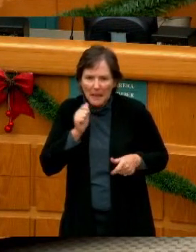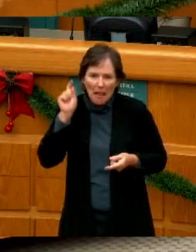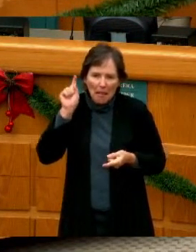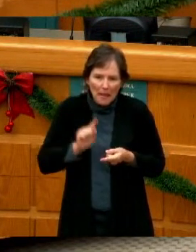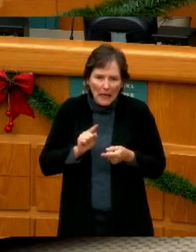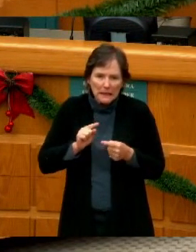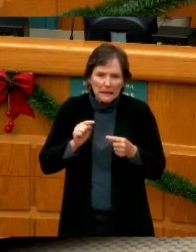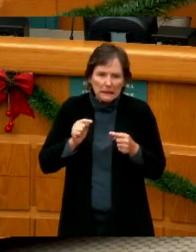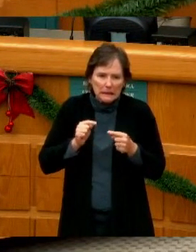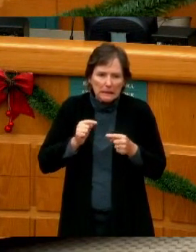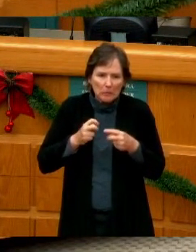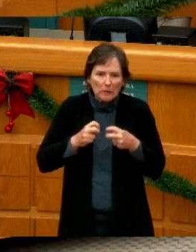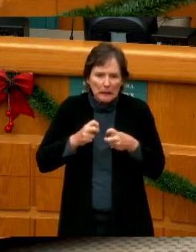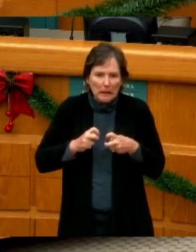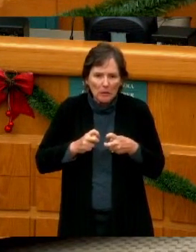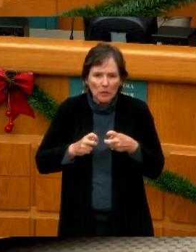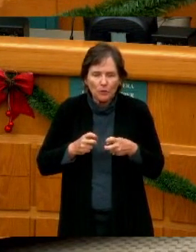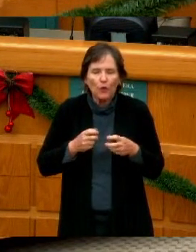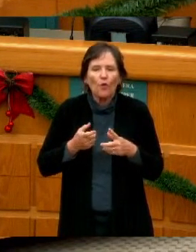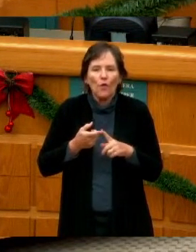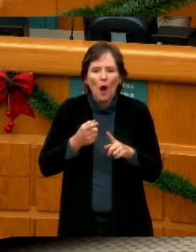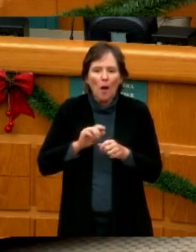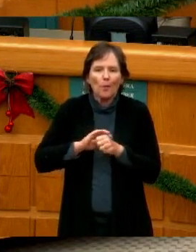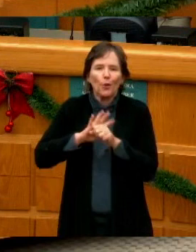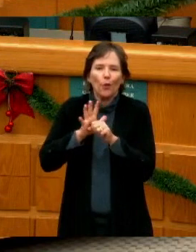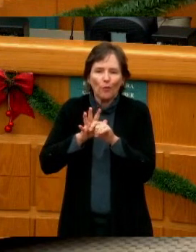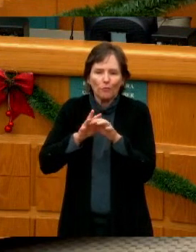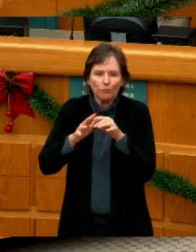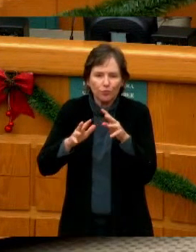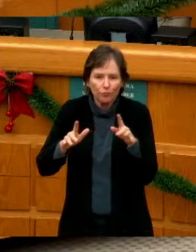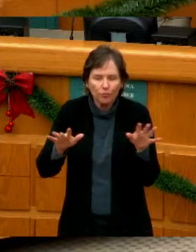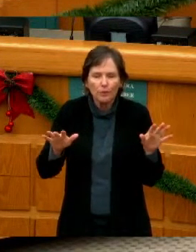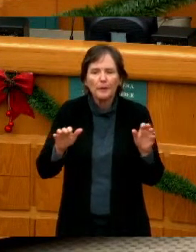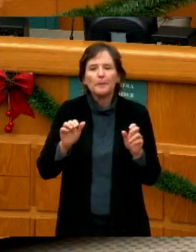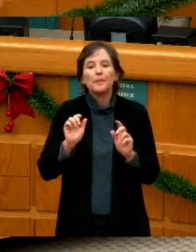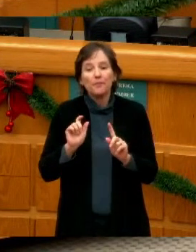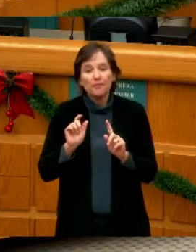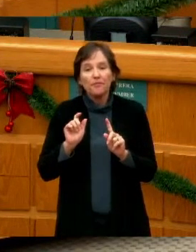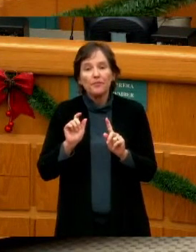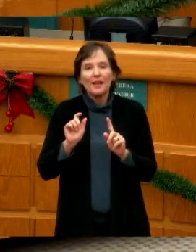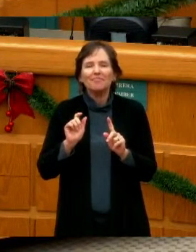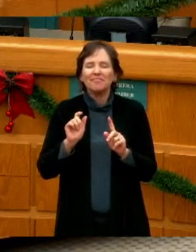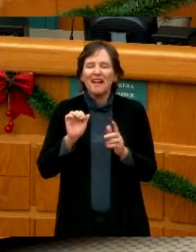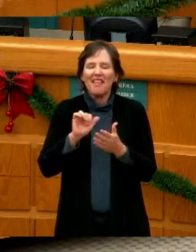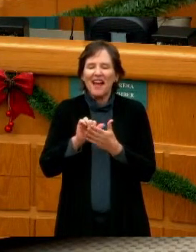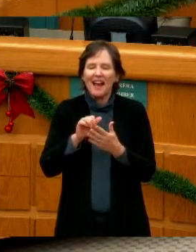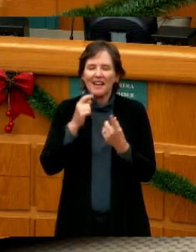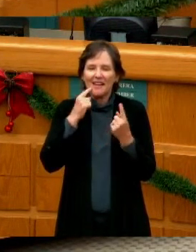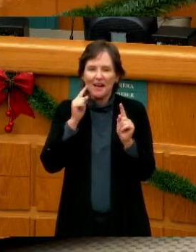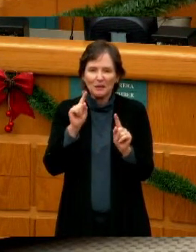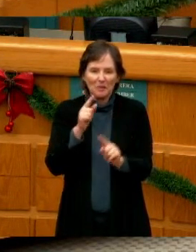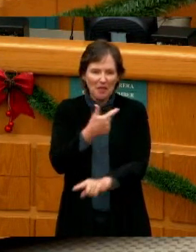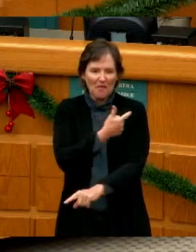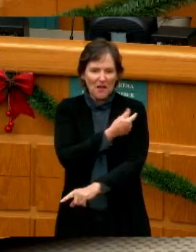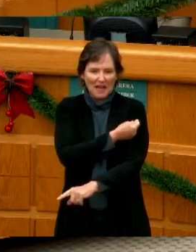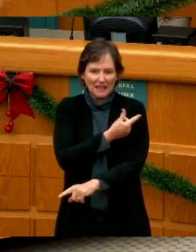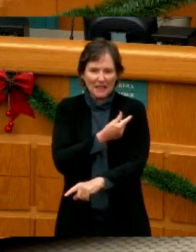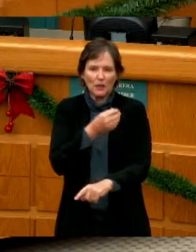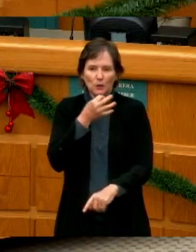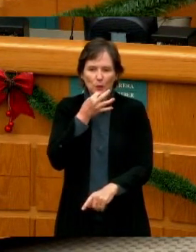livable and a little more painless as we go through it. But with the announcement of the vaccines on its